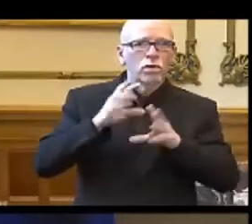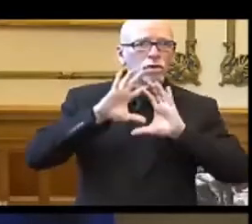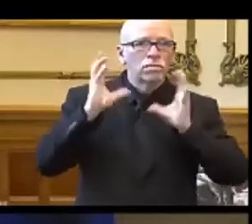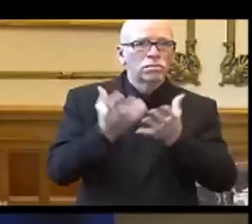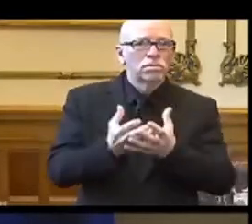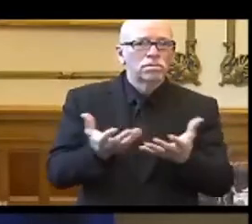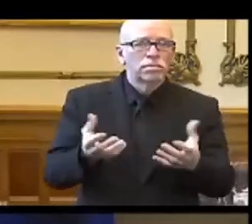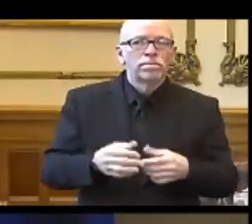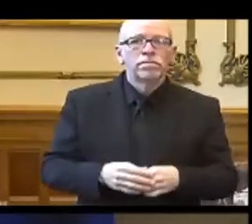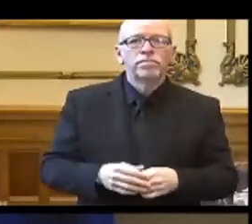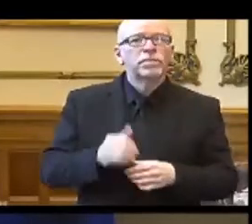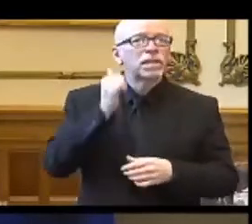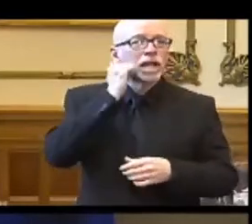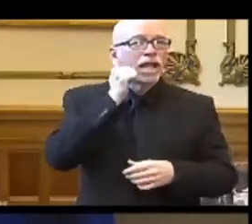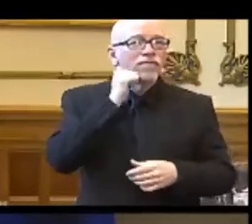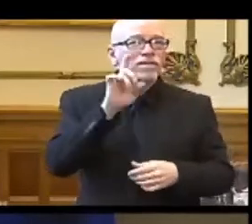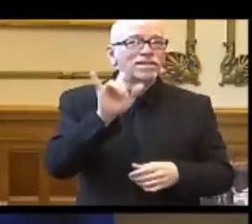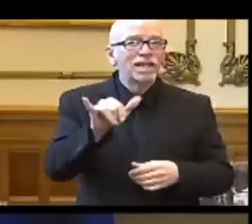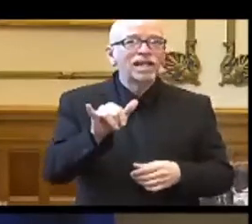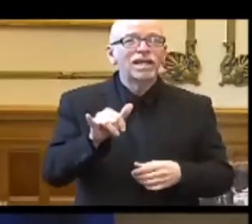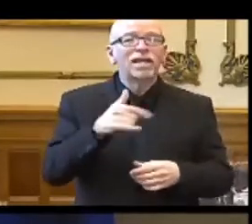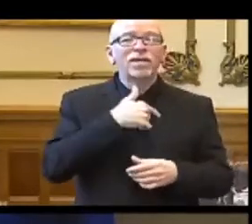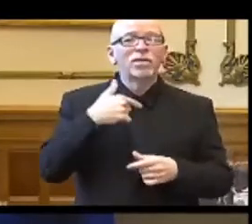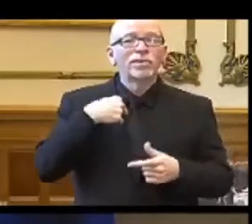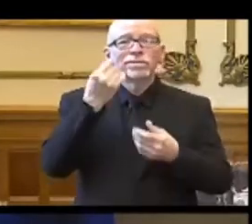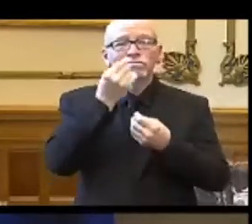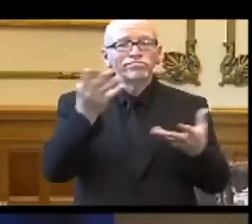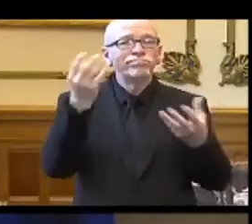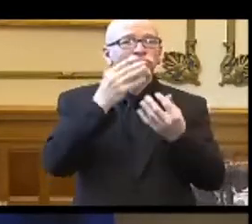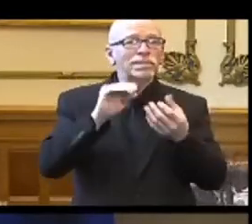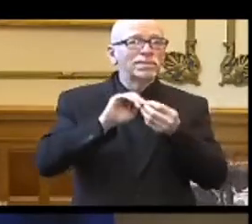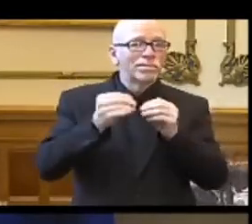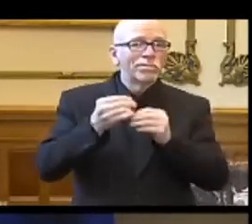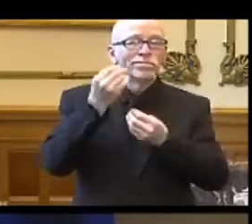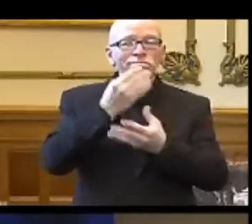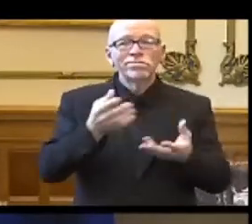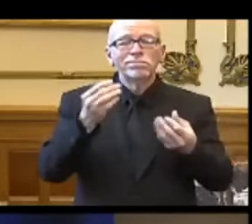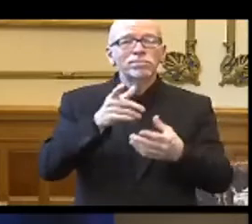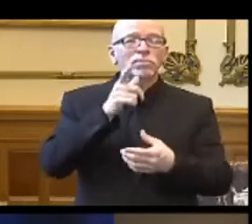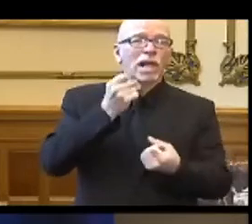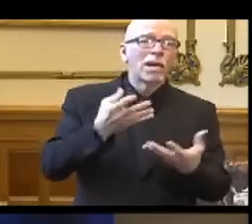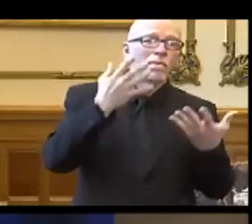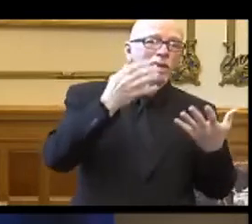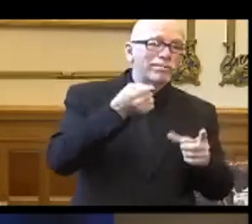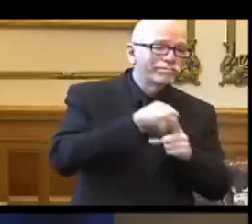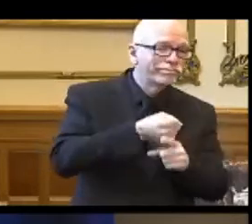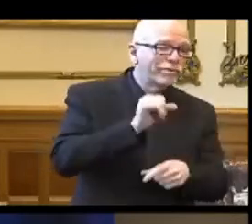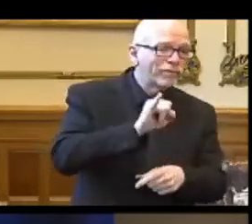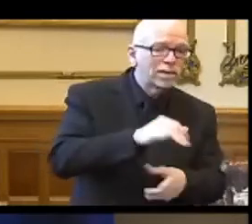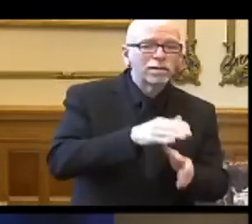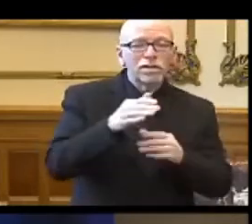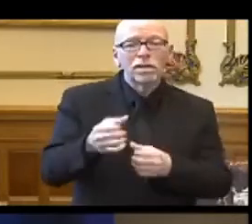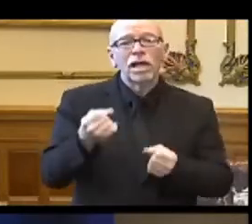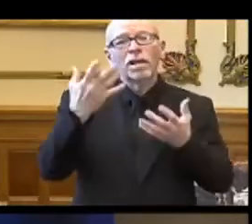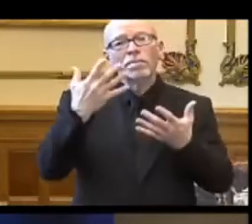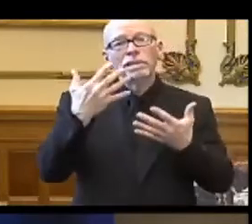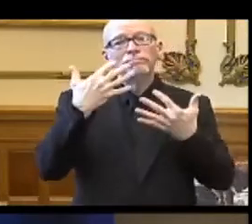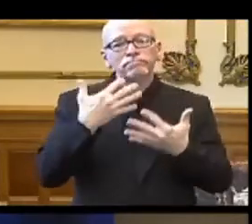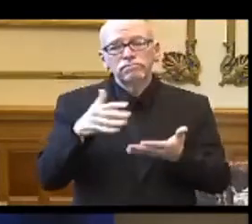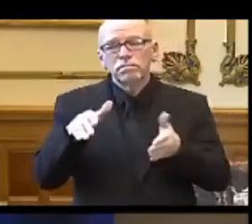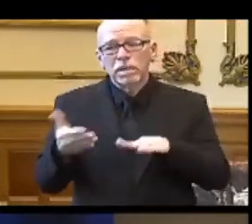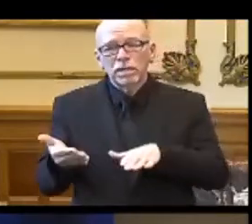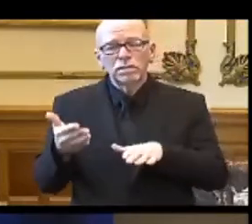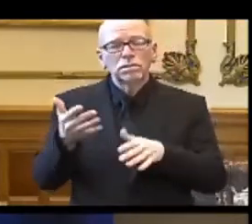globe. And every day that we announce these numbers, those who have been infected and those who have regretfully passed